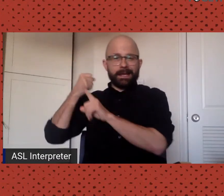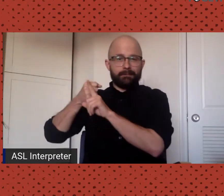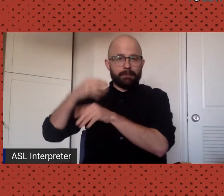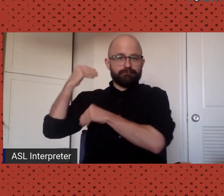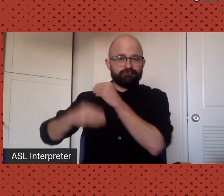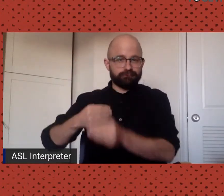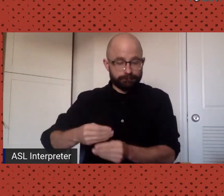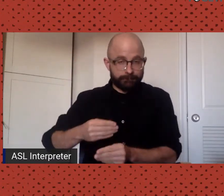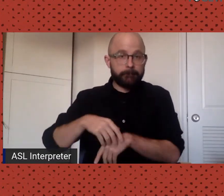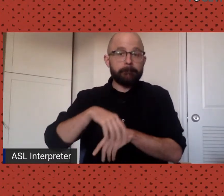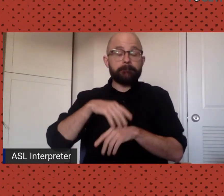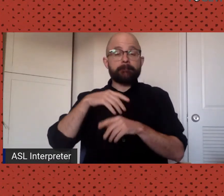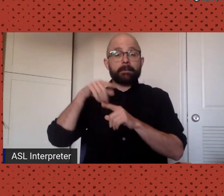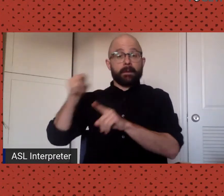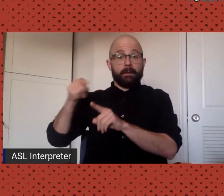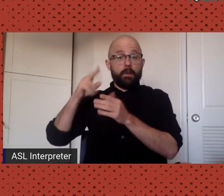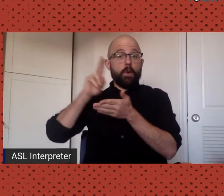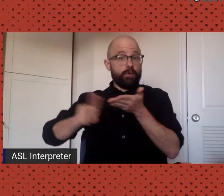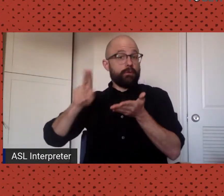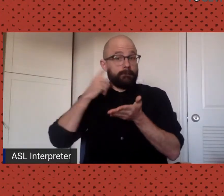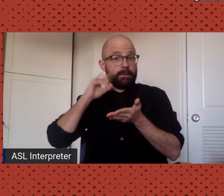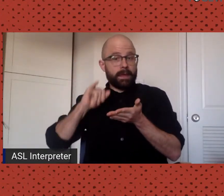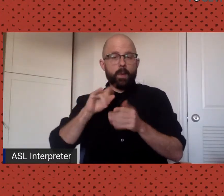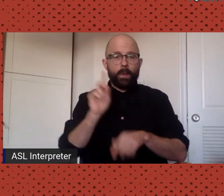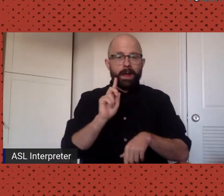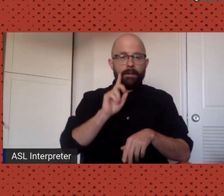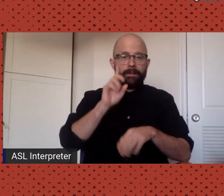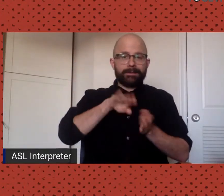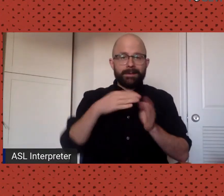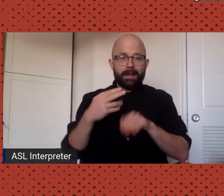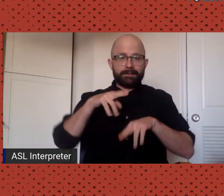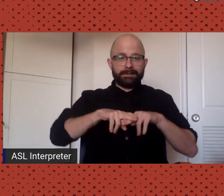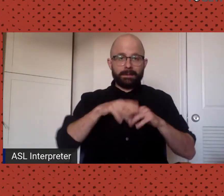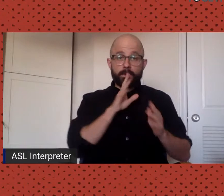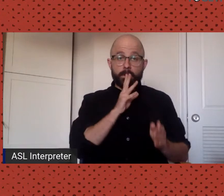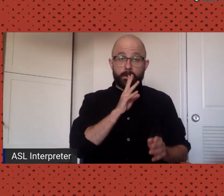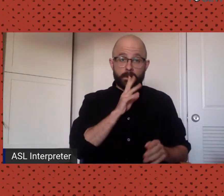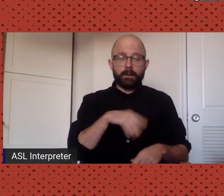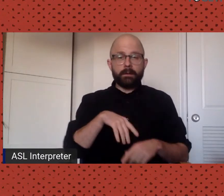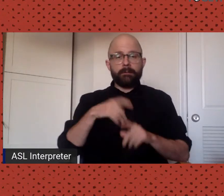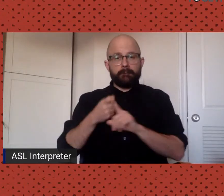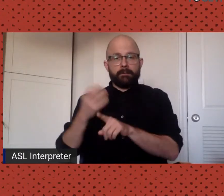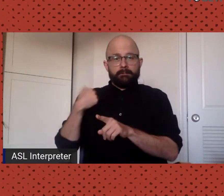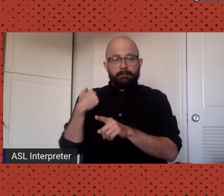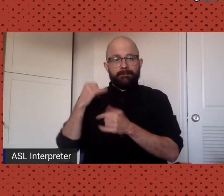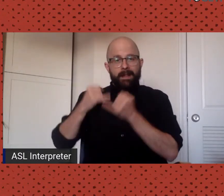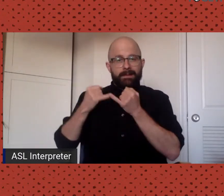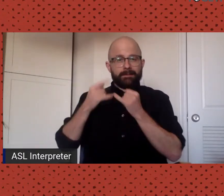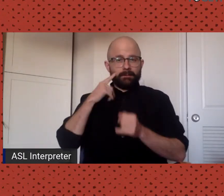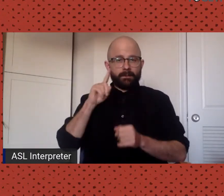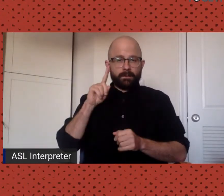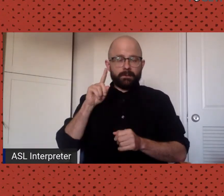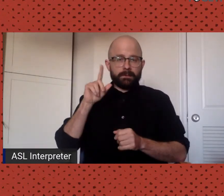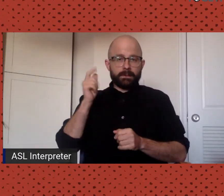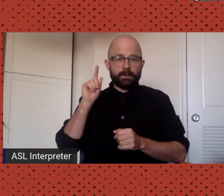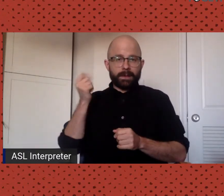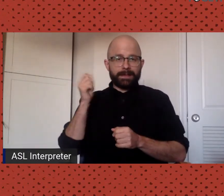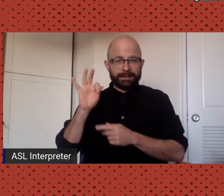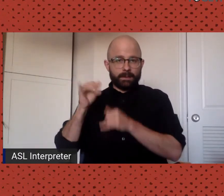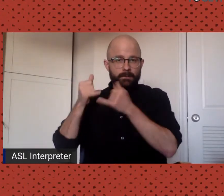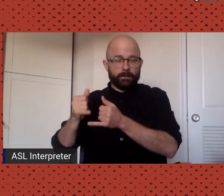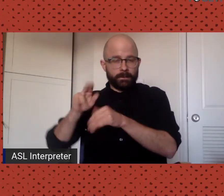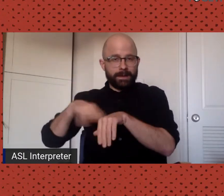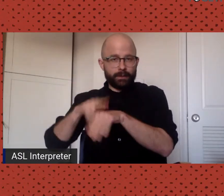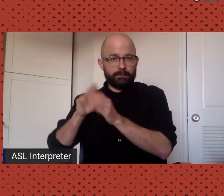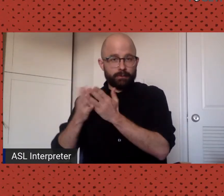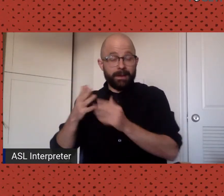Hobson is the author of the novel Where the Dead Sit Talking, which was a finalist for the 2018 National Book Award for Fiction and winner of the